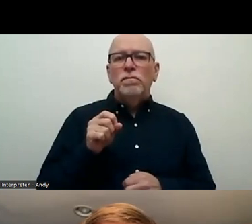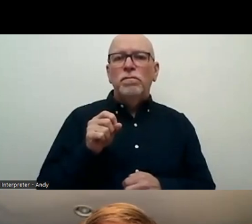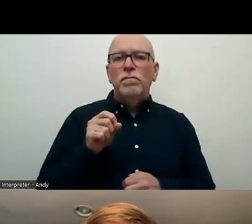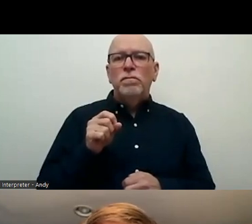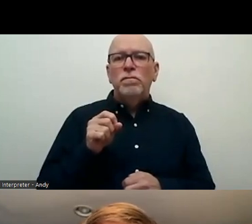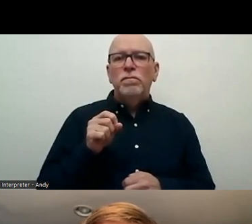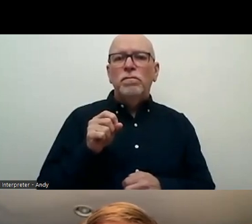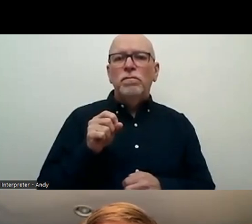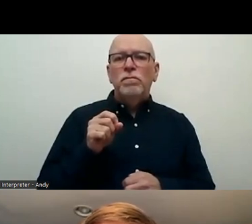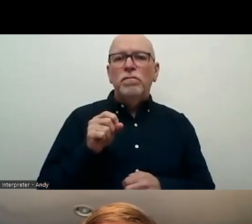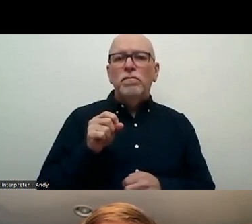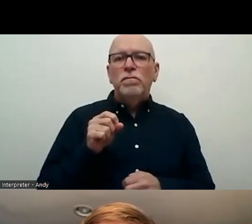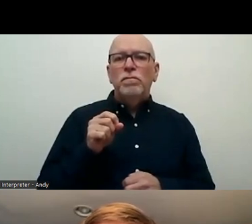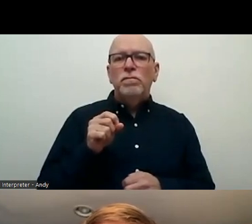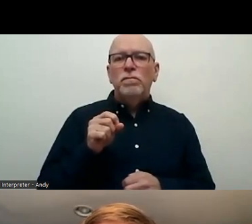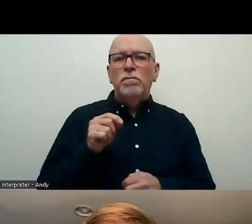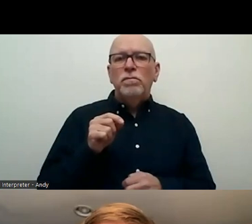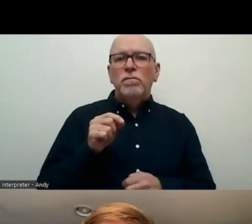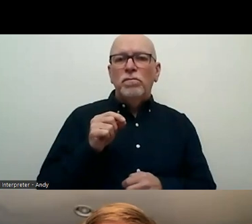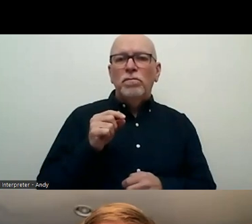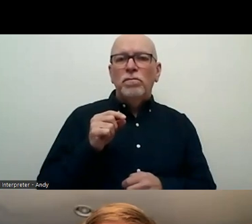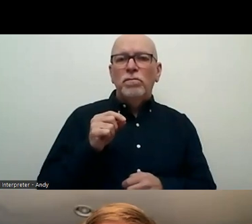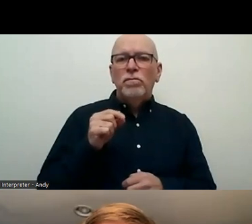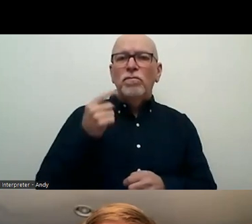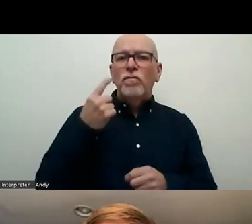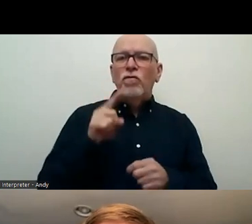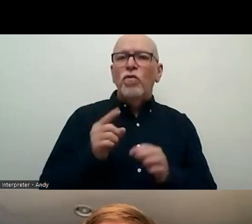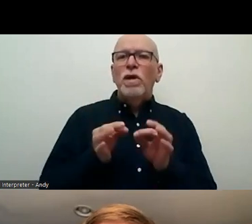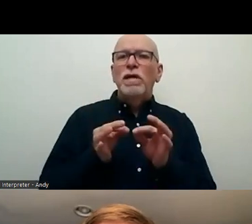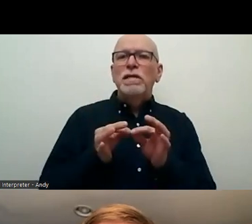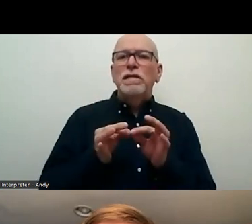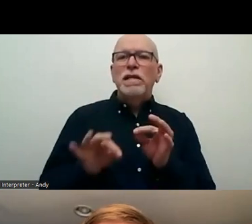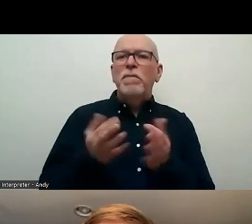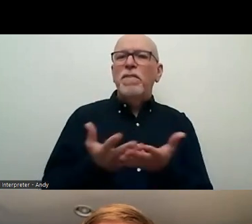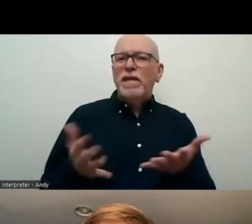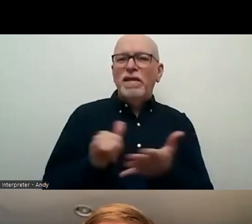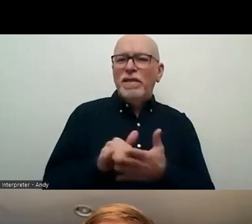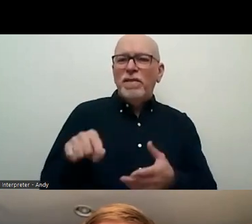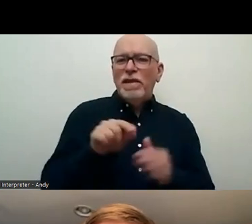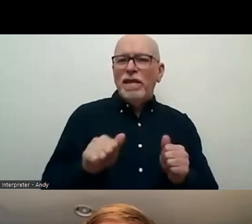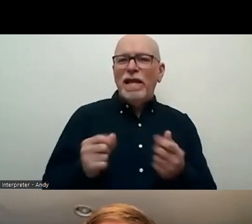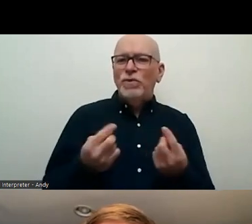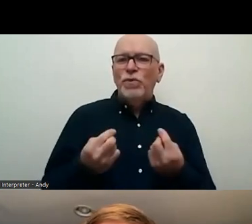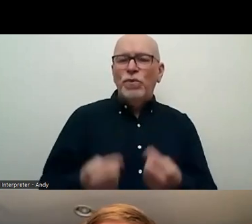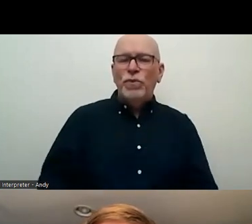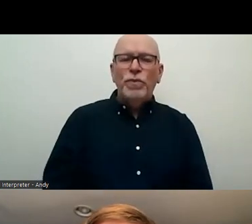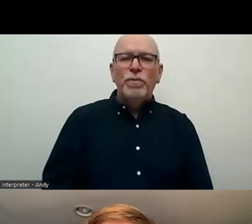things that they can do. For simple things that they can do.